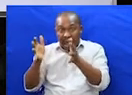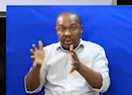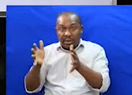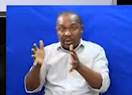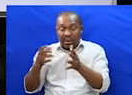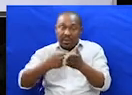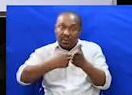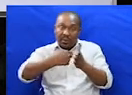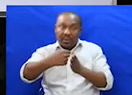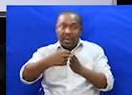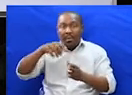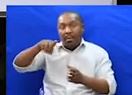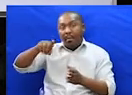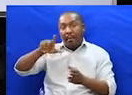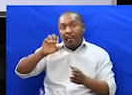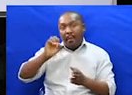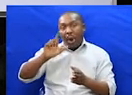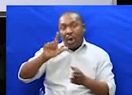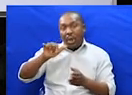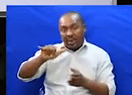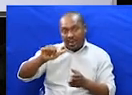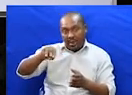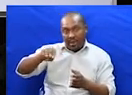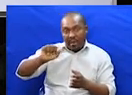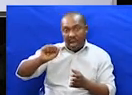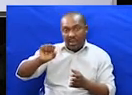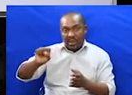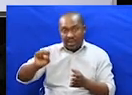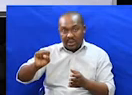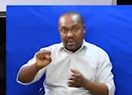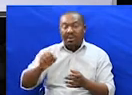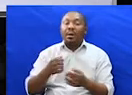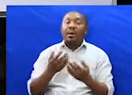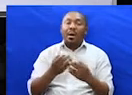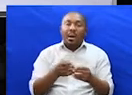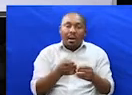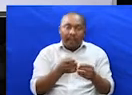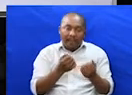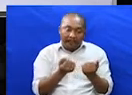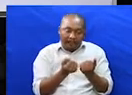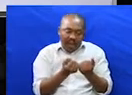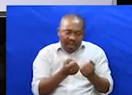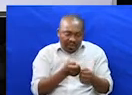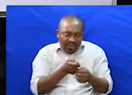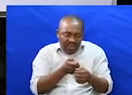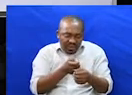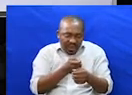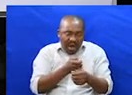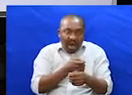polymers, they are made up of smaller building